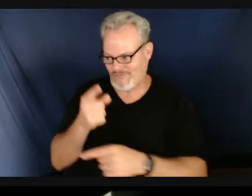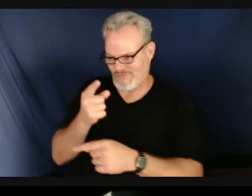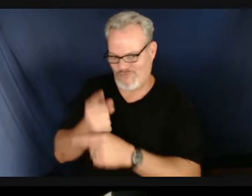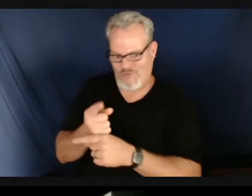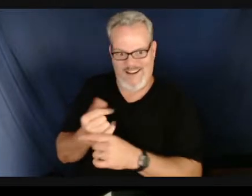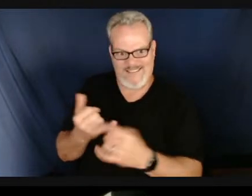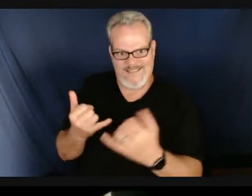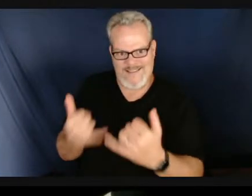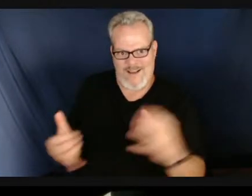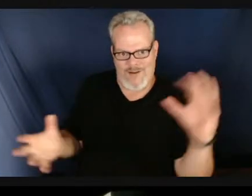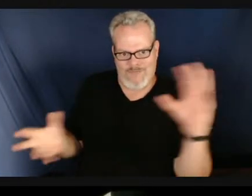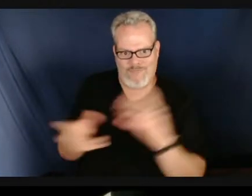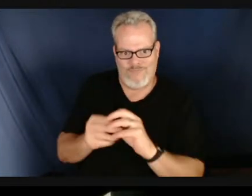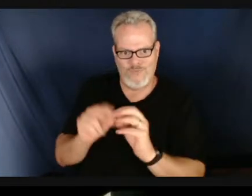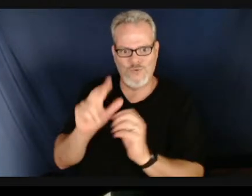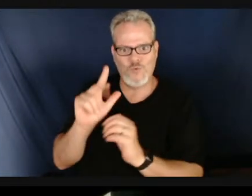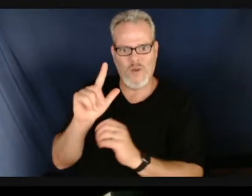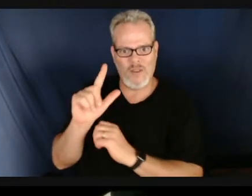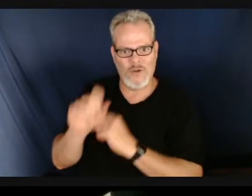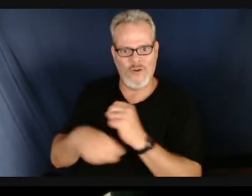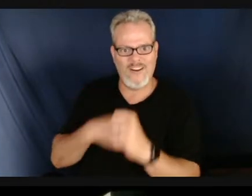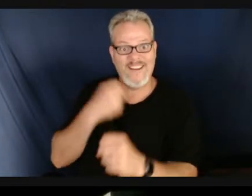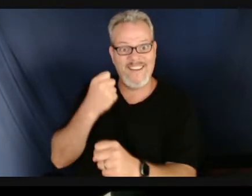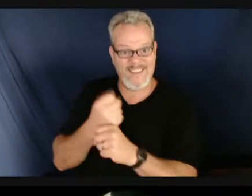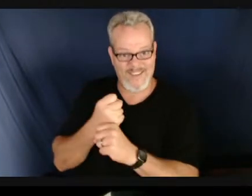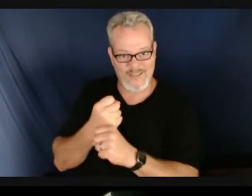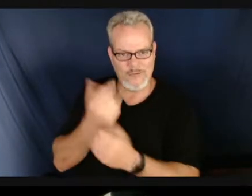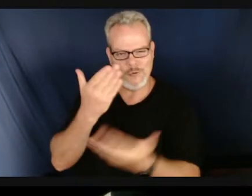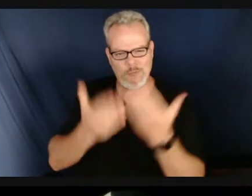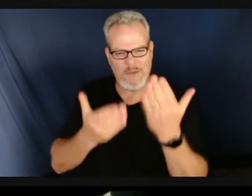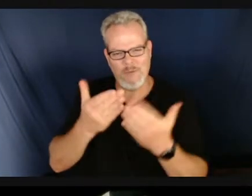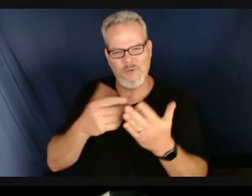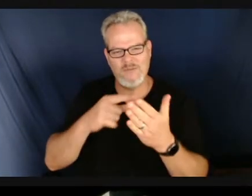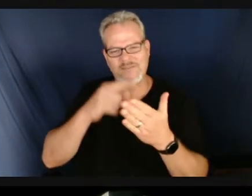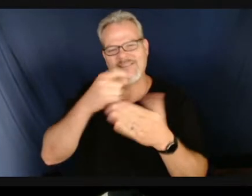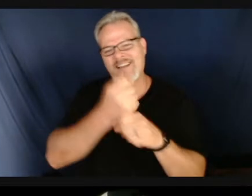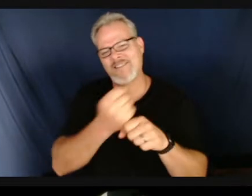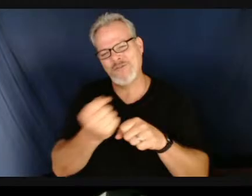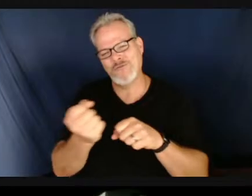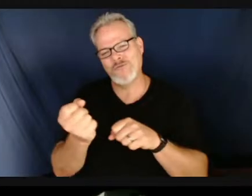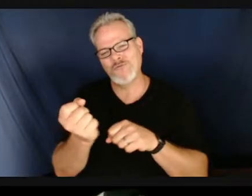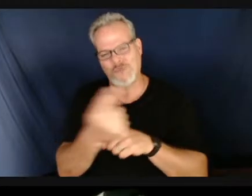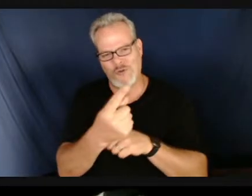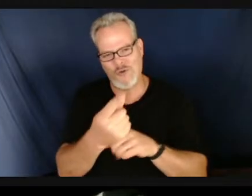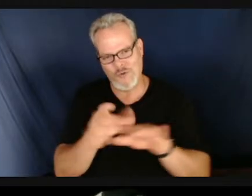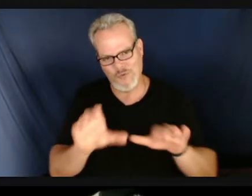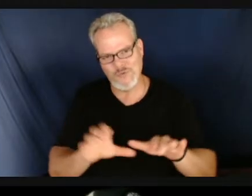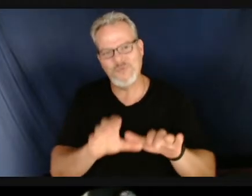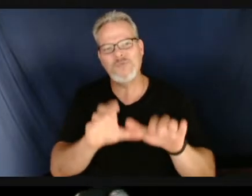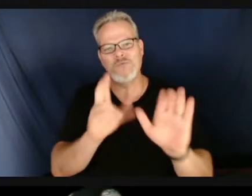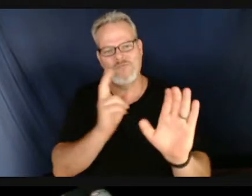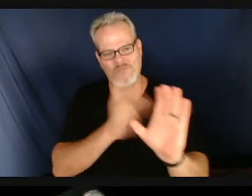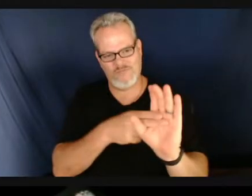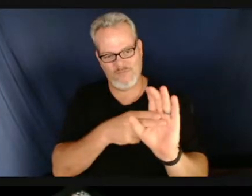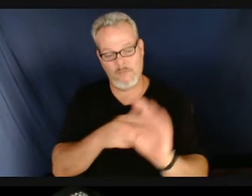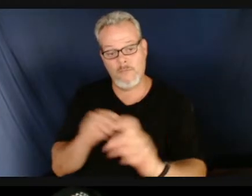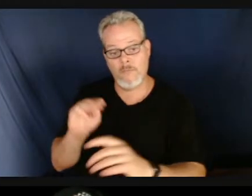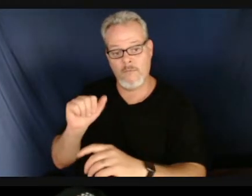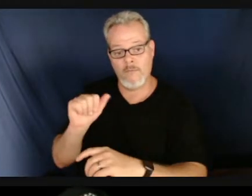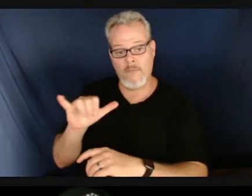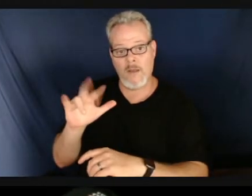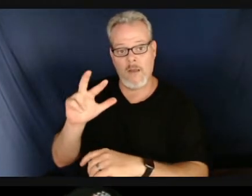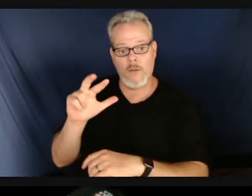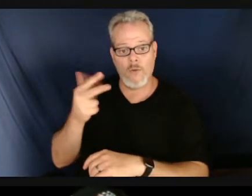this, so we'll catch it on the next solar cycle, shall we? So May 3rd from 10 to 4 at the Prince